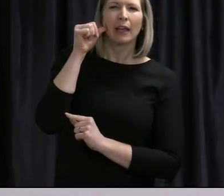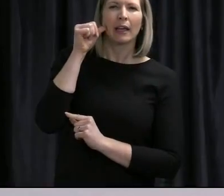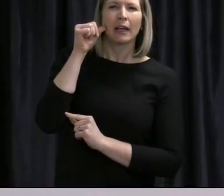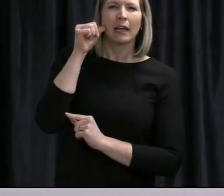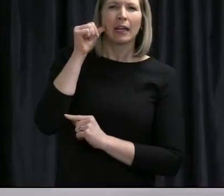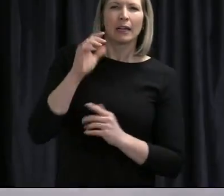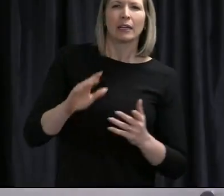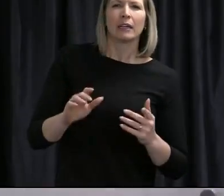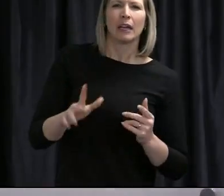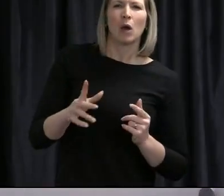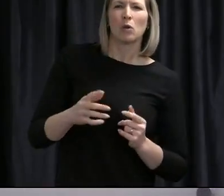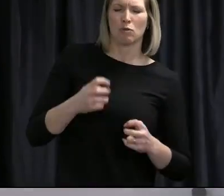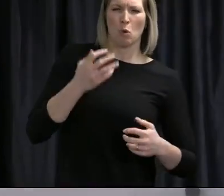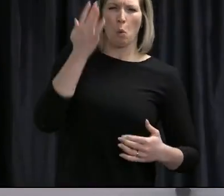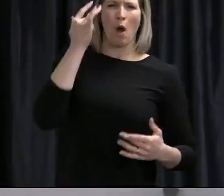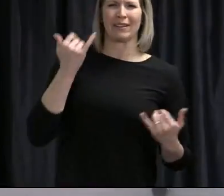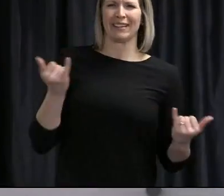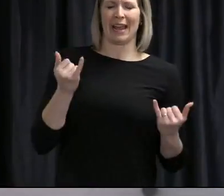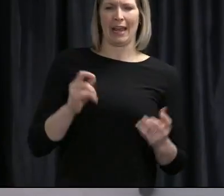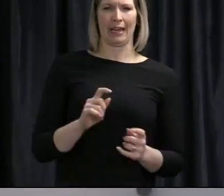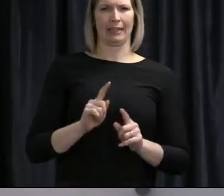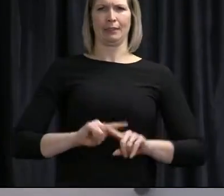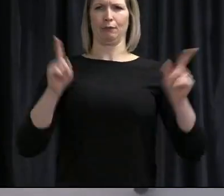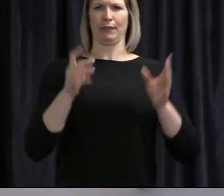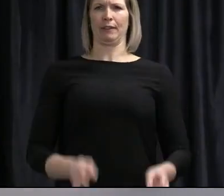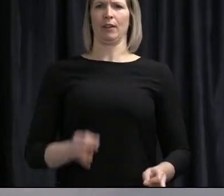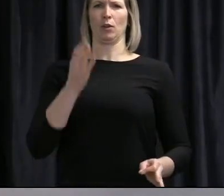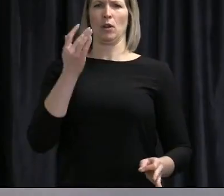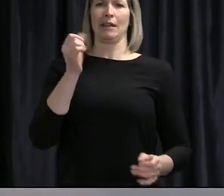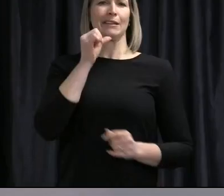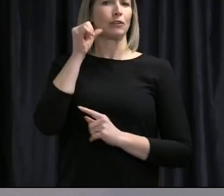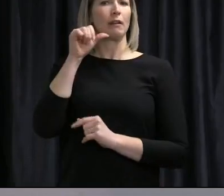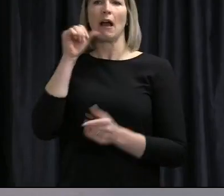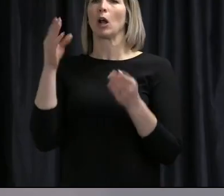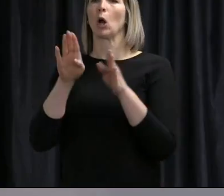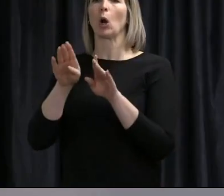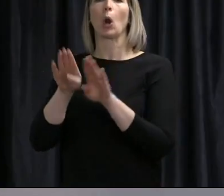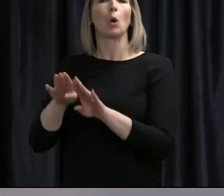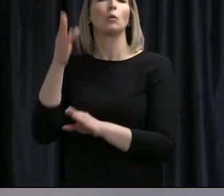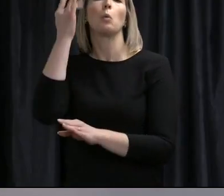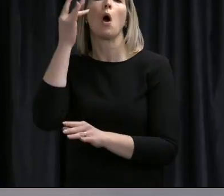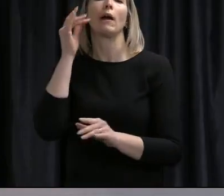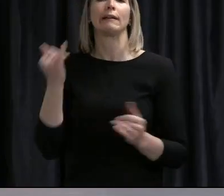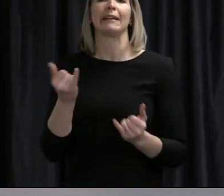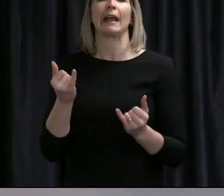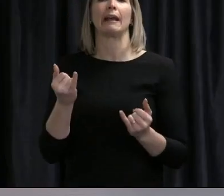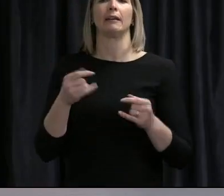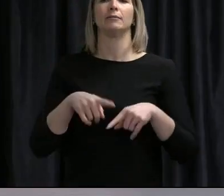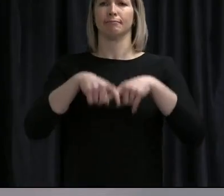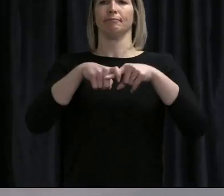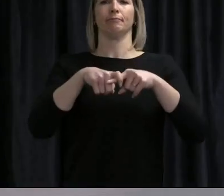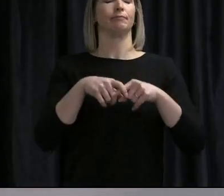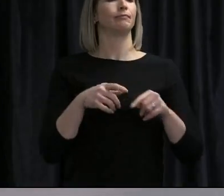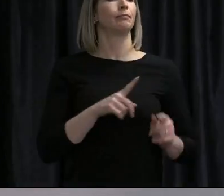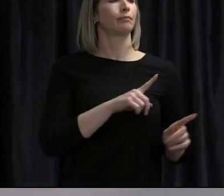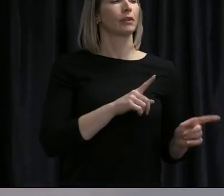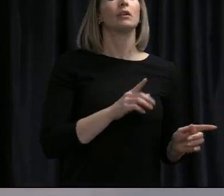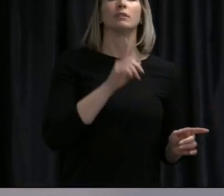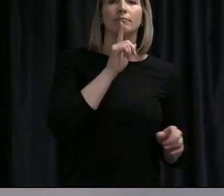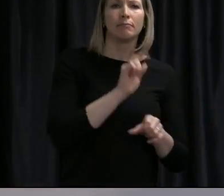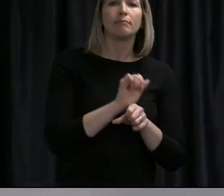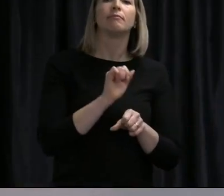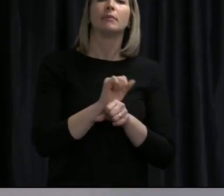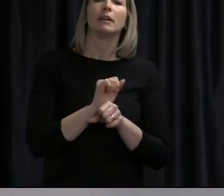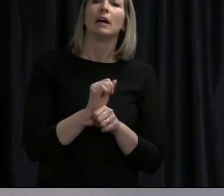problems would emerge if schools were closed. So what changed to cause schools to be closed today? Well, there's no question there's disruptions, in our society